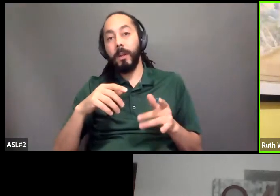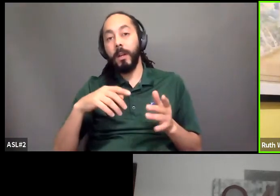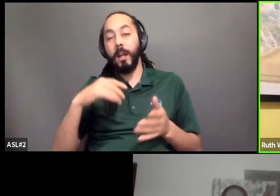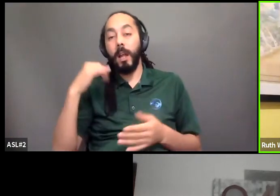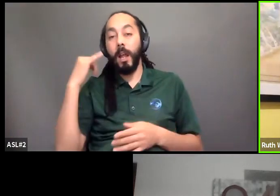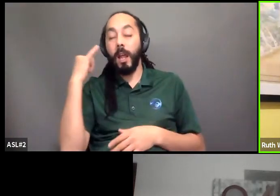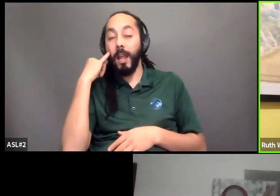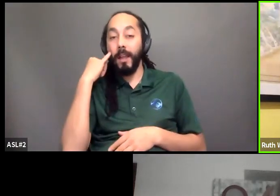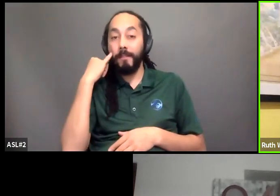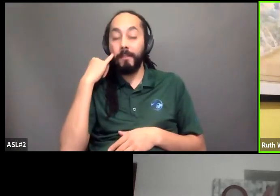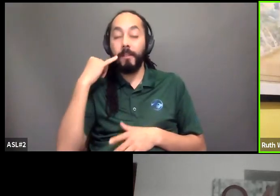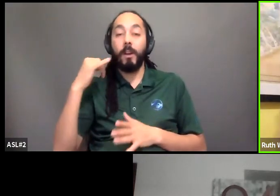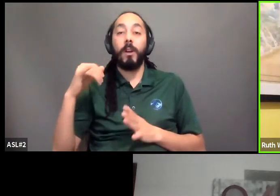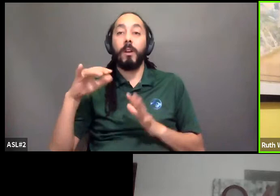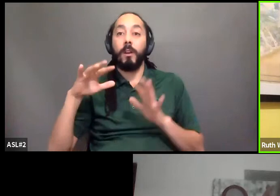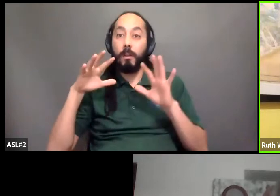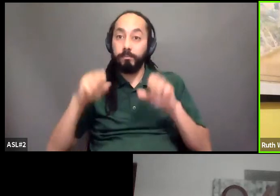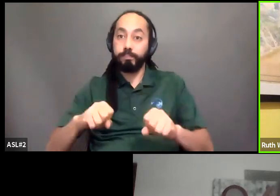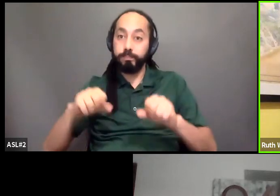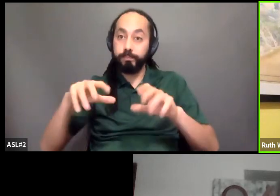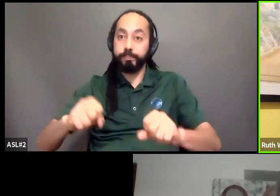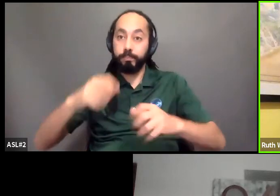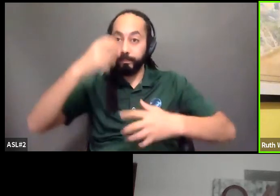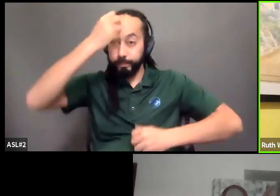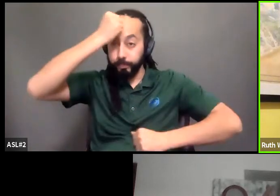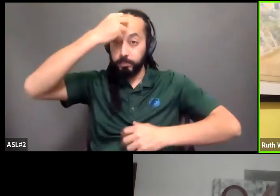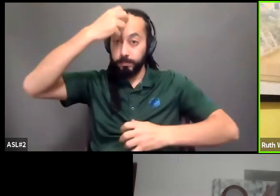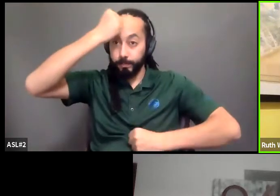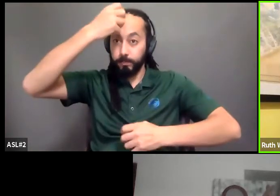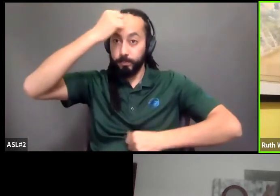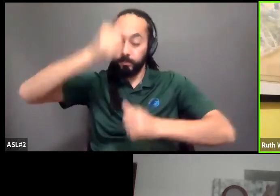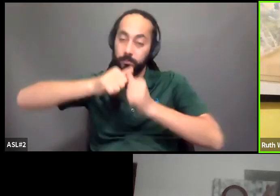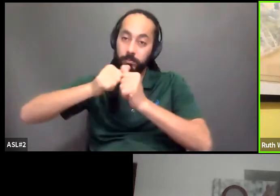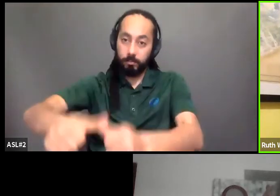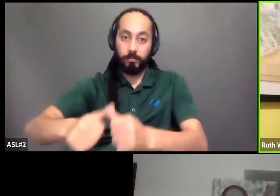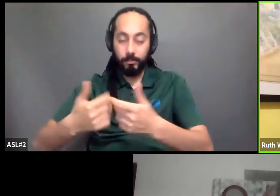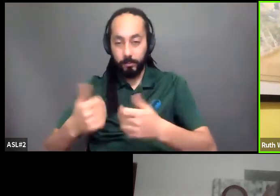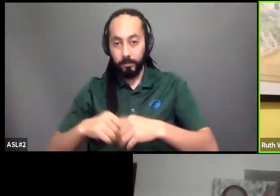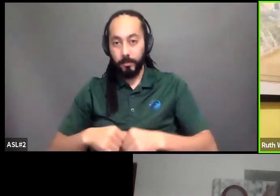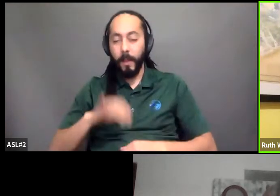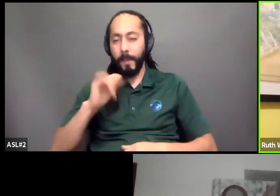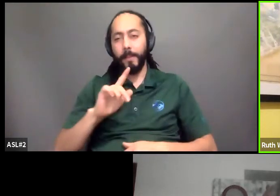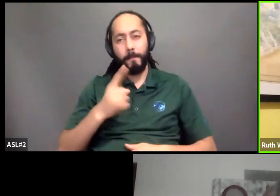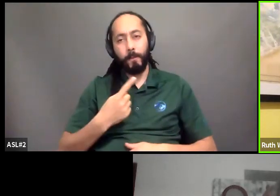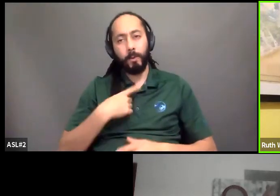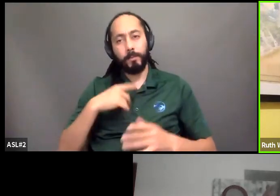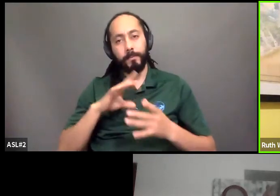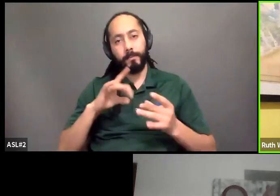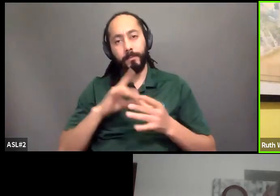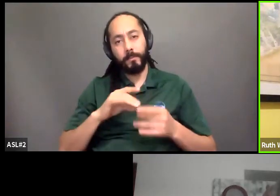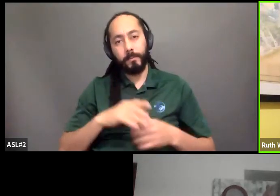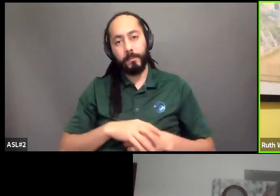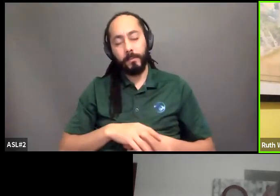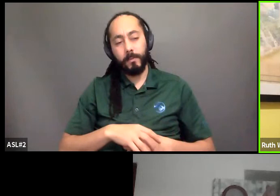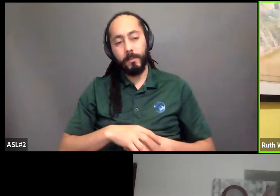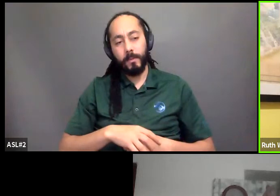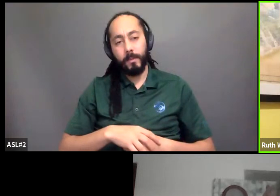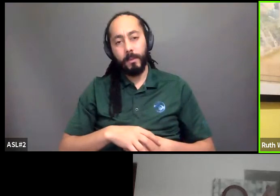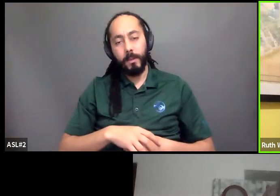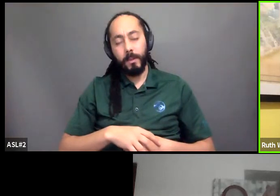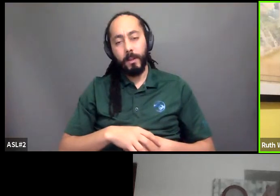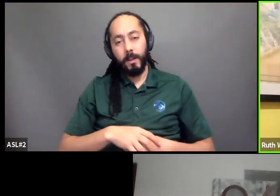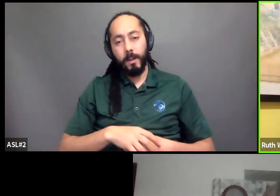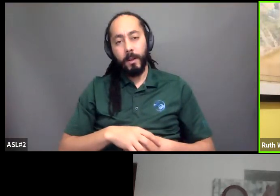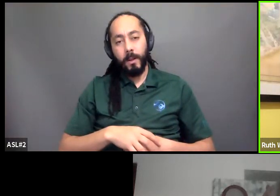colonization continues. So that's the first thing I wanted to say. And second, related to that,